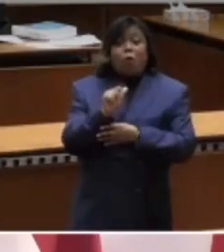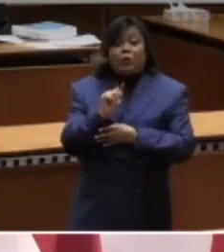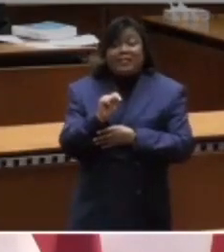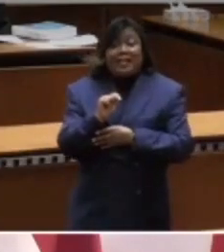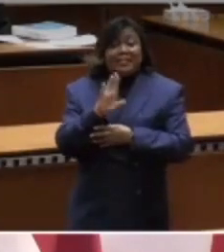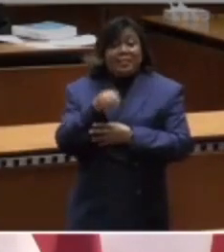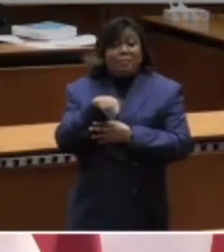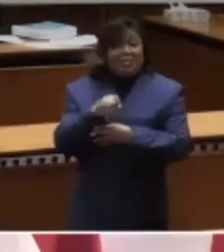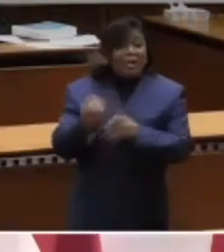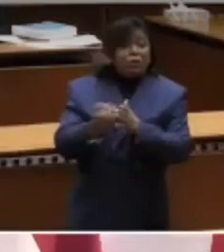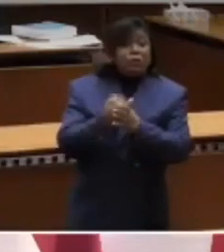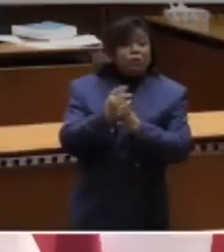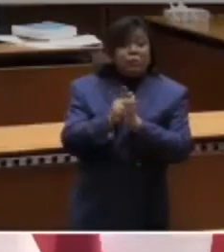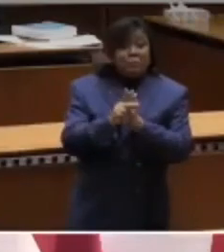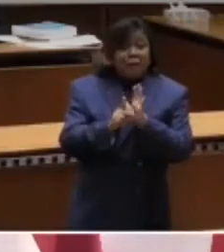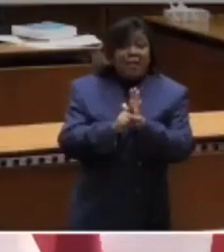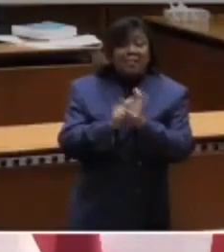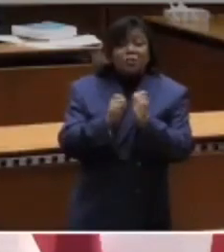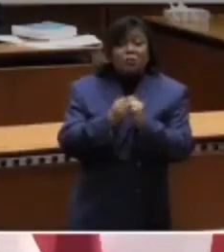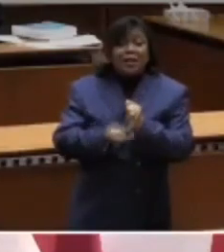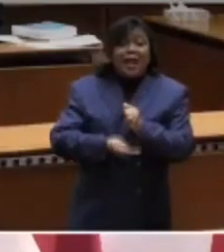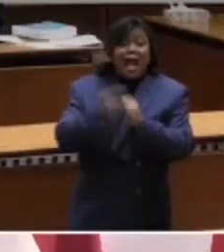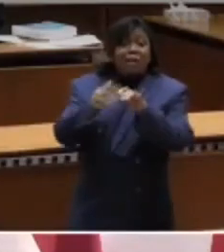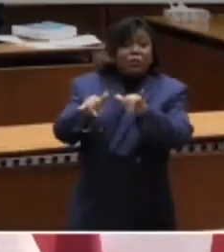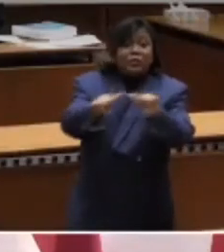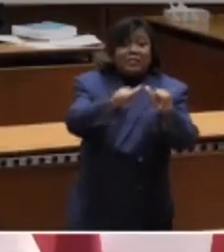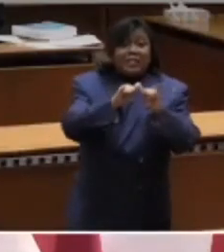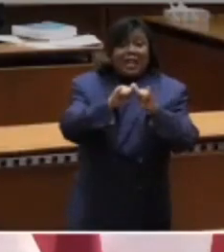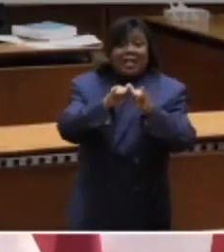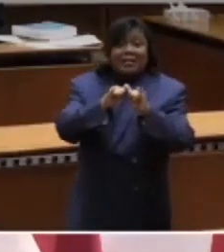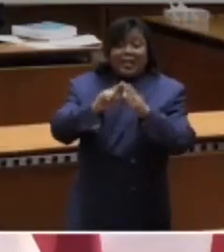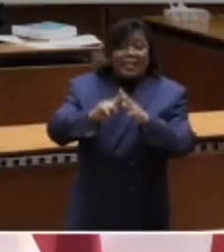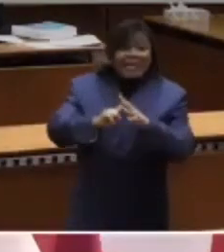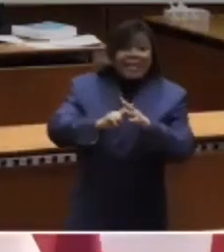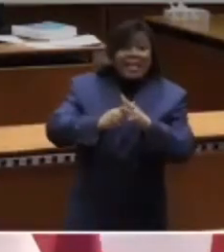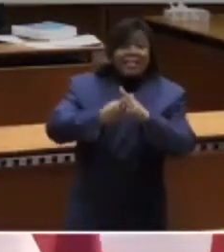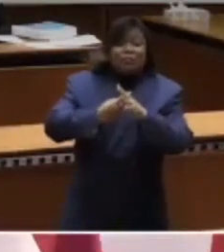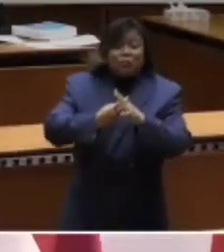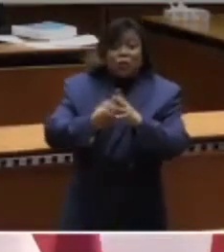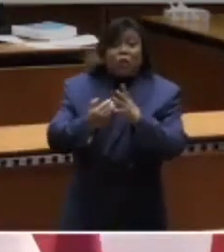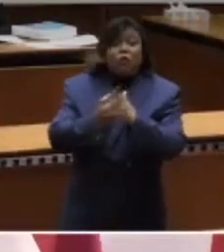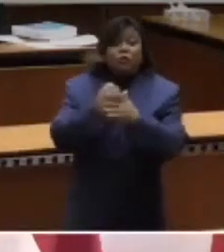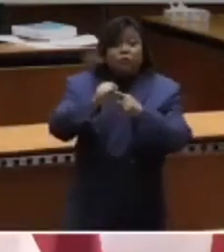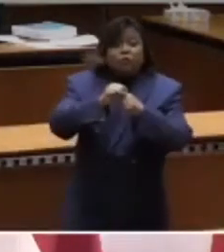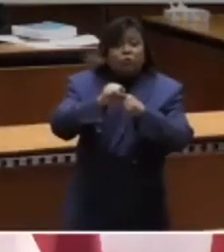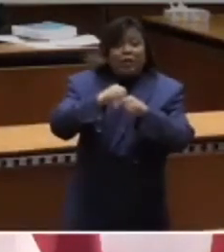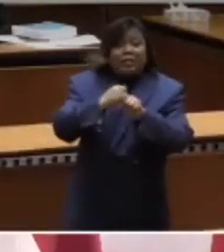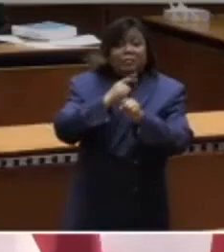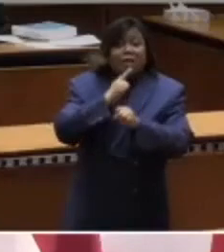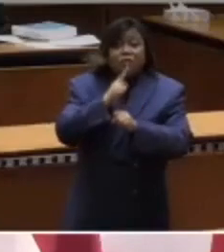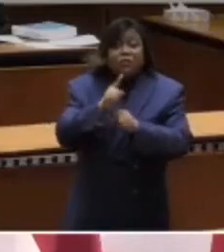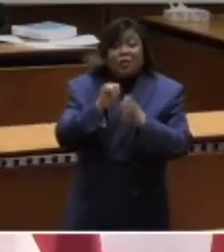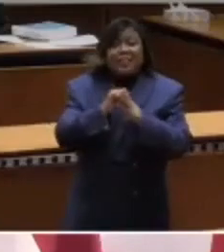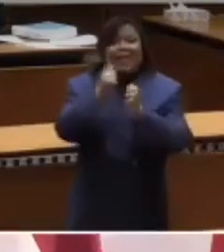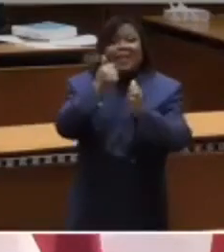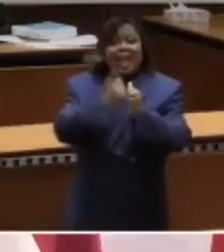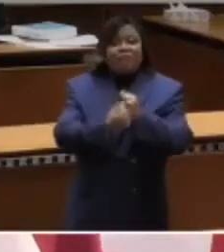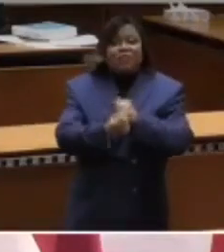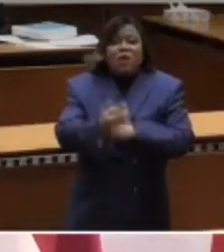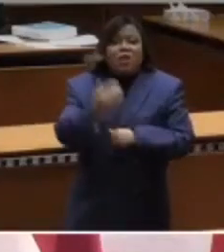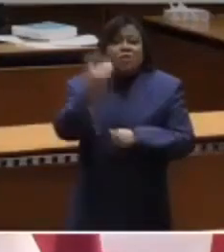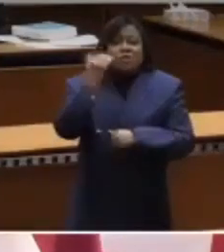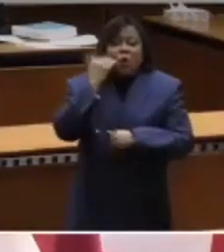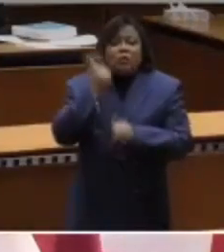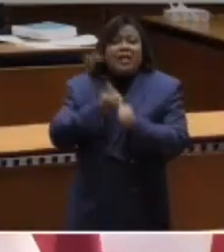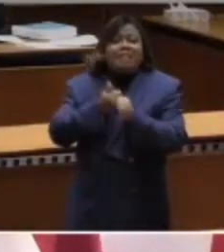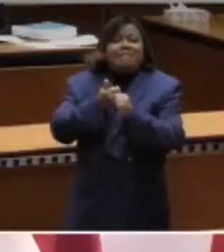CPD created a new policy with higher standards and instituted new training to make sure that everyone knows